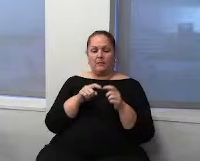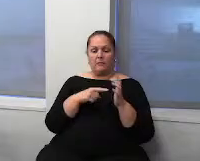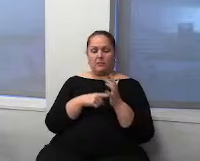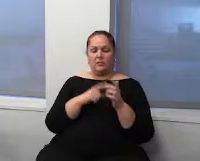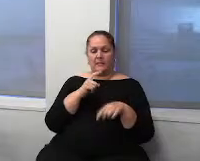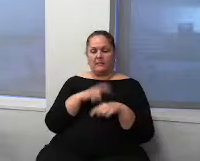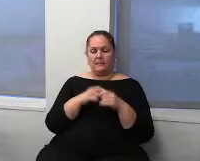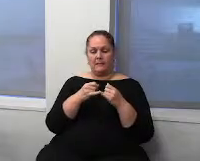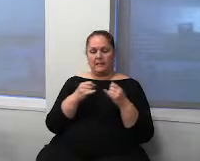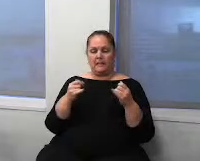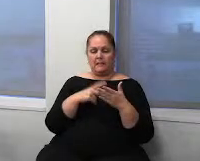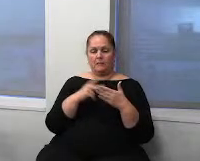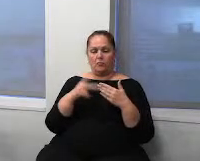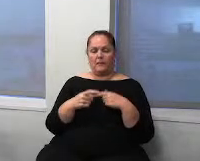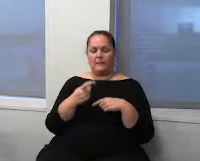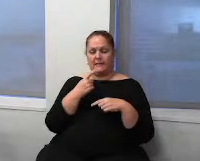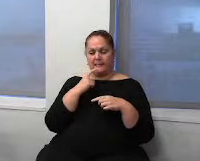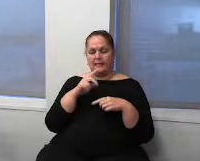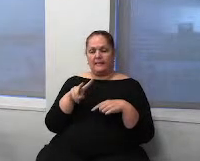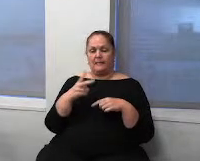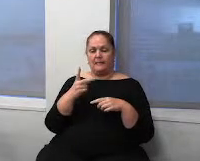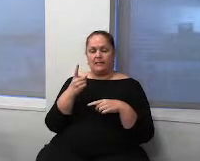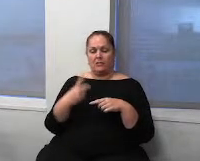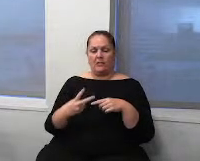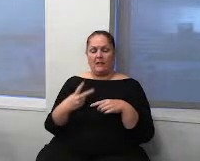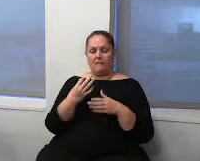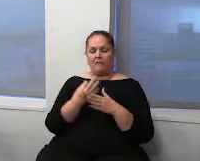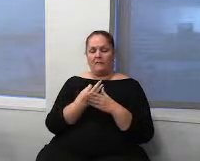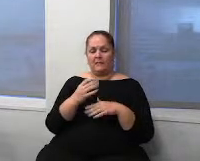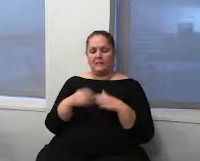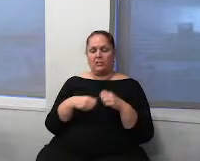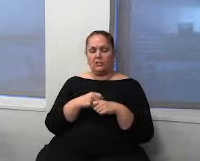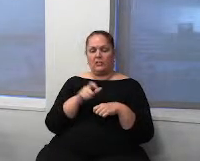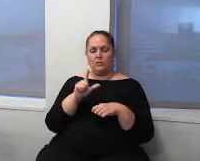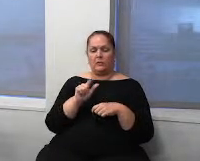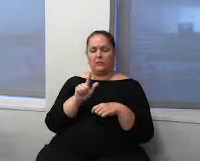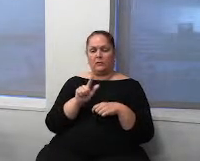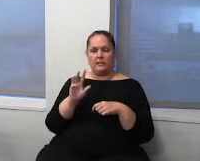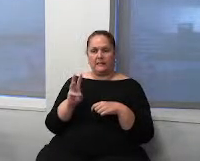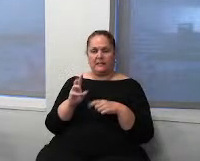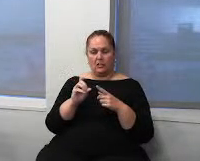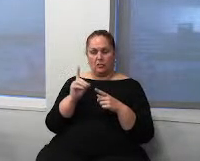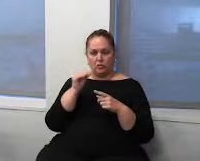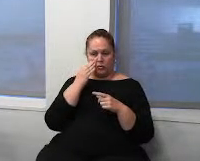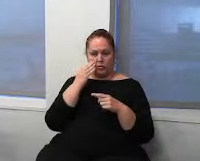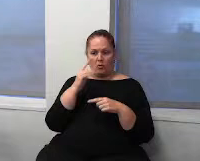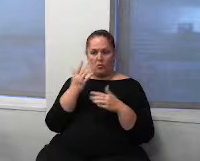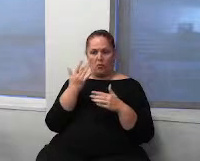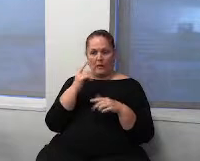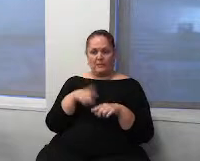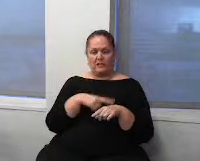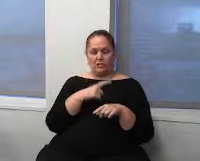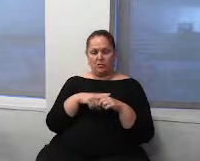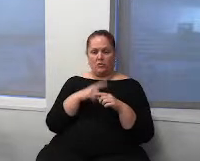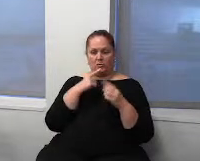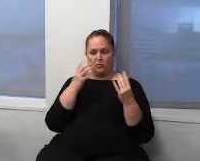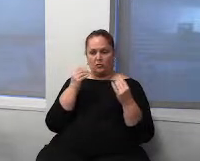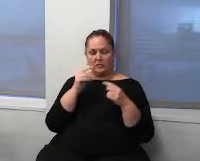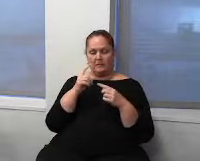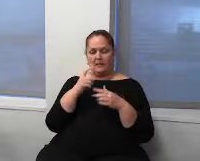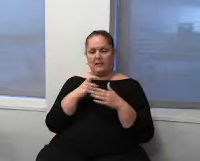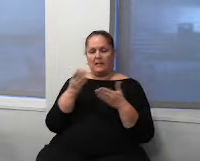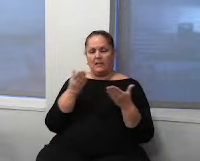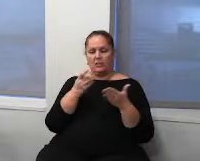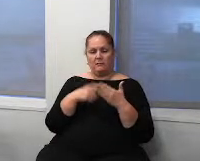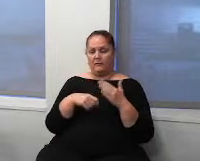my representation that the timeline in the program says second half of fiscal year 2026, do you know why it's taken so